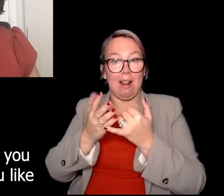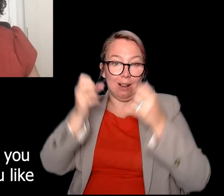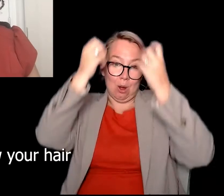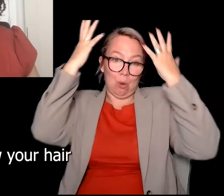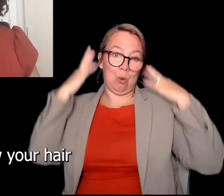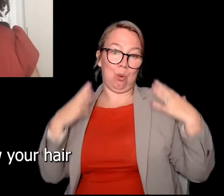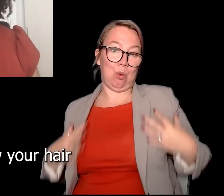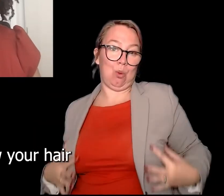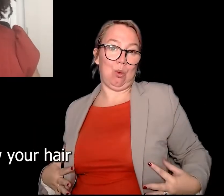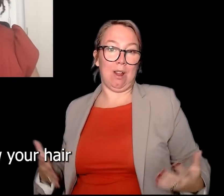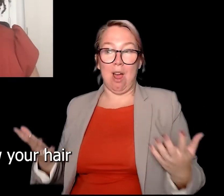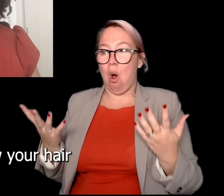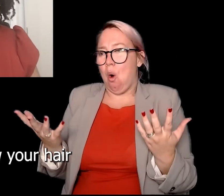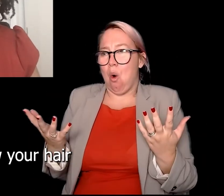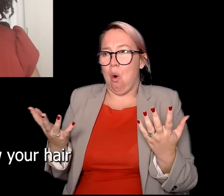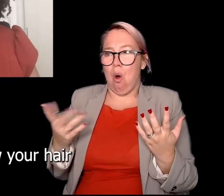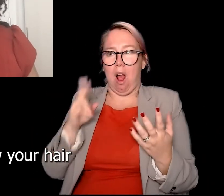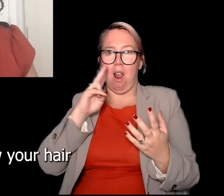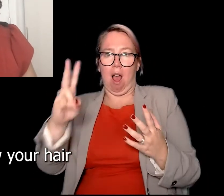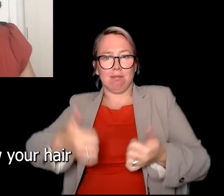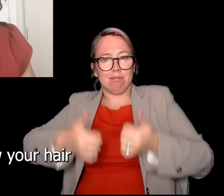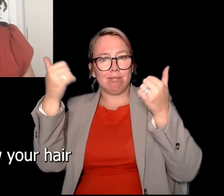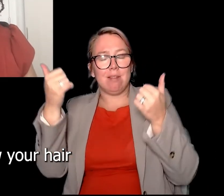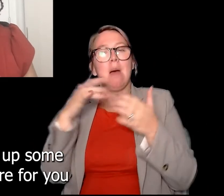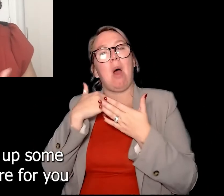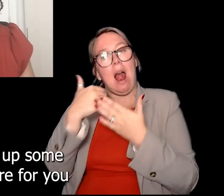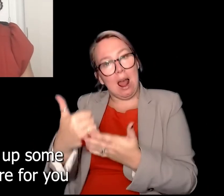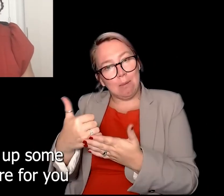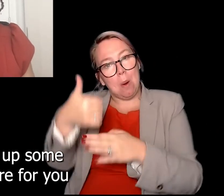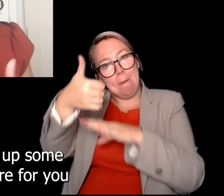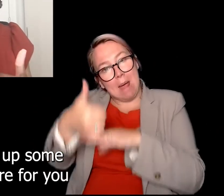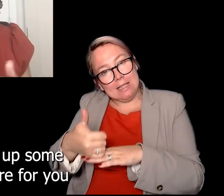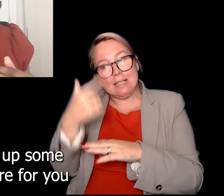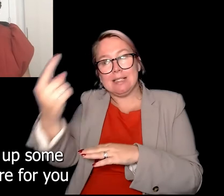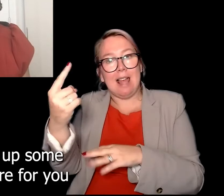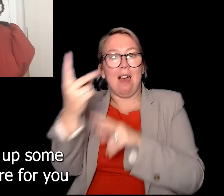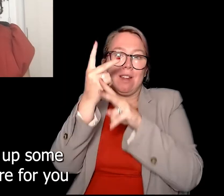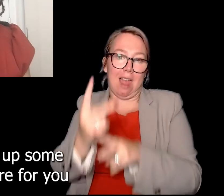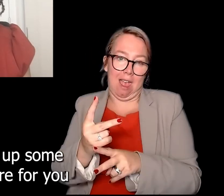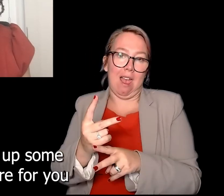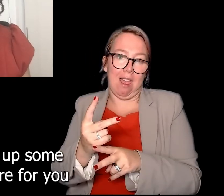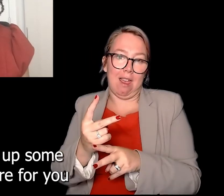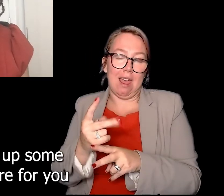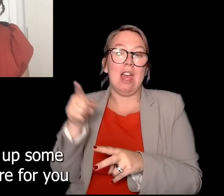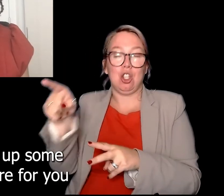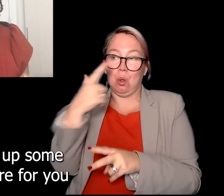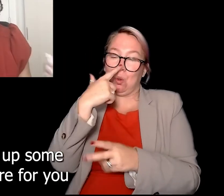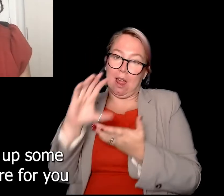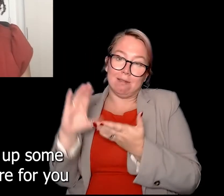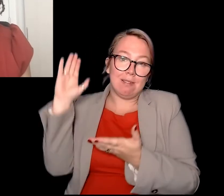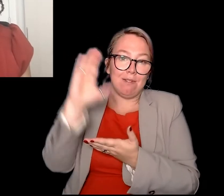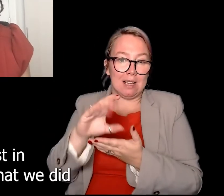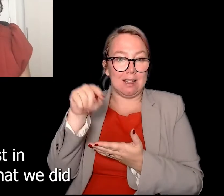help you like look like a supermodel or grow your hair down to a butt. Down your butt, but I'm gonna help you set up some basic maintenance and self-care